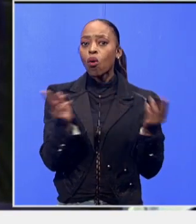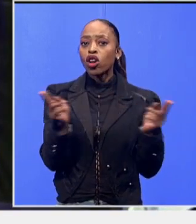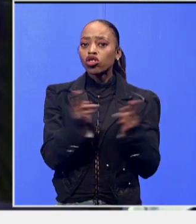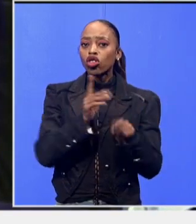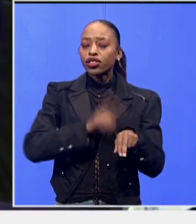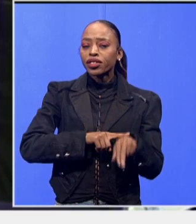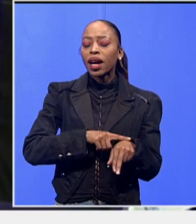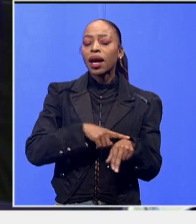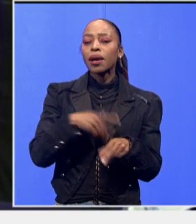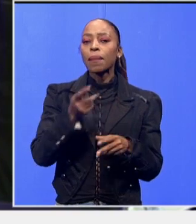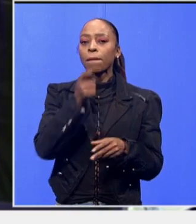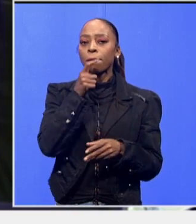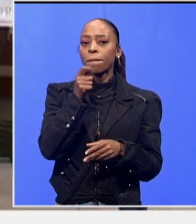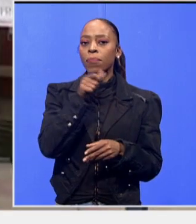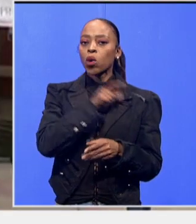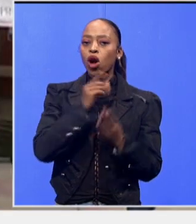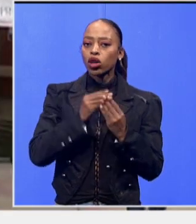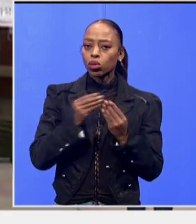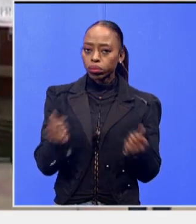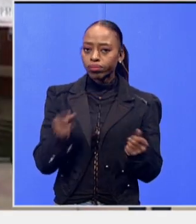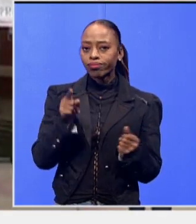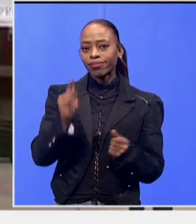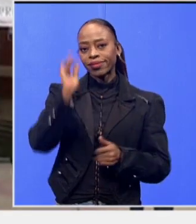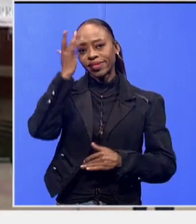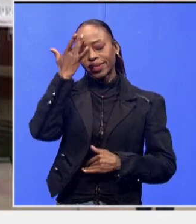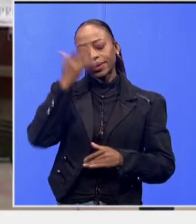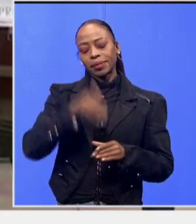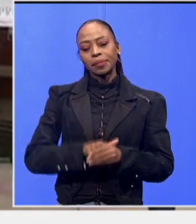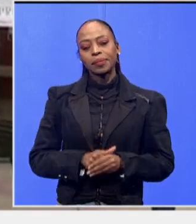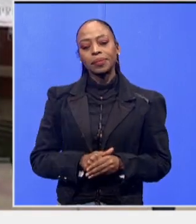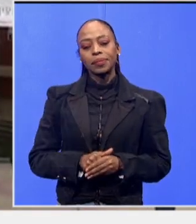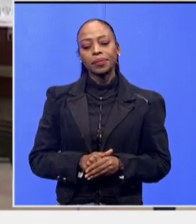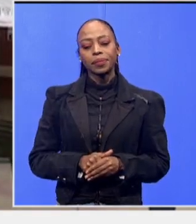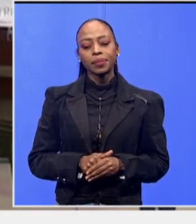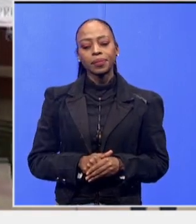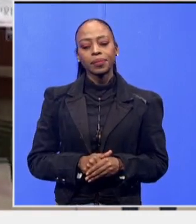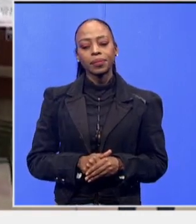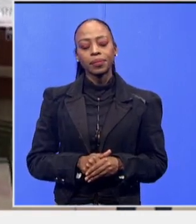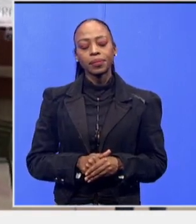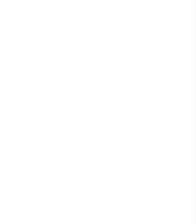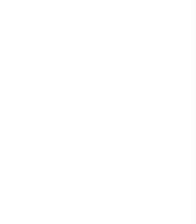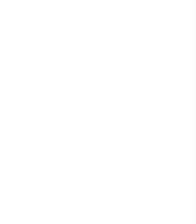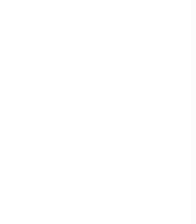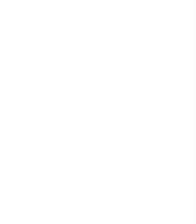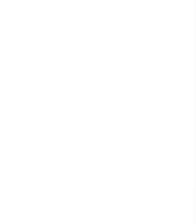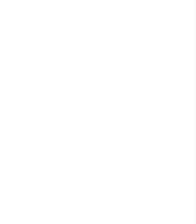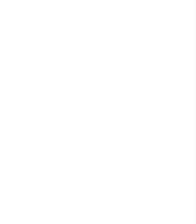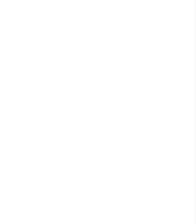needed to eradicate the disease. Renee Heine, SABC News, Durban.